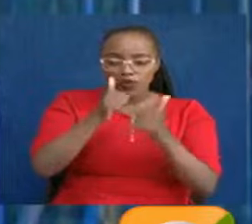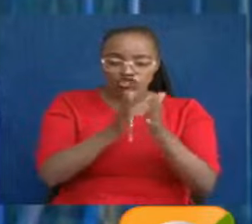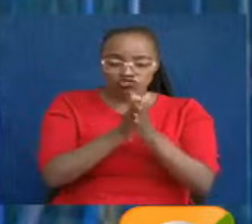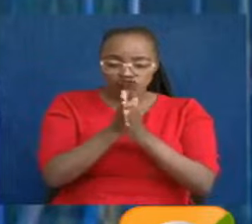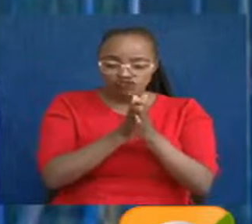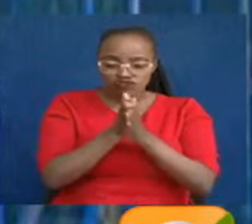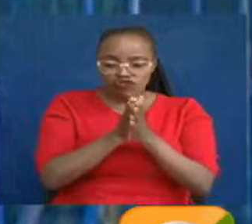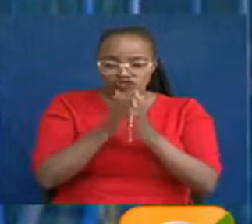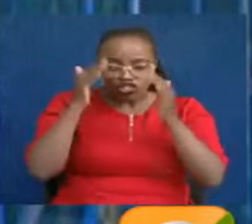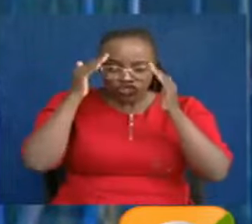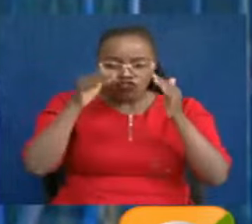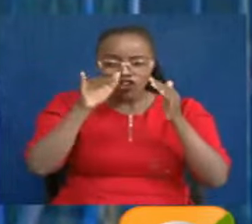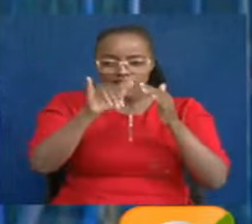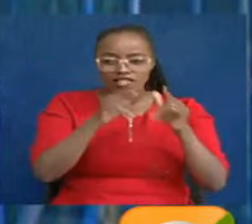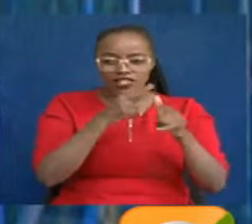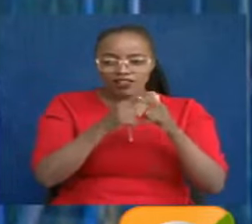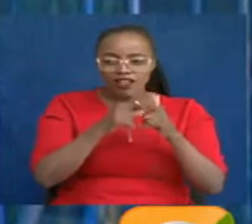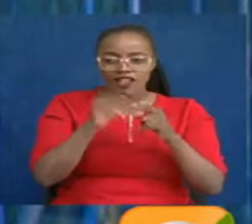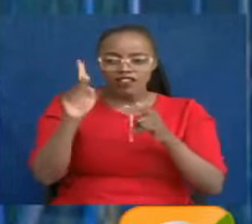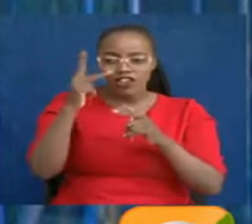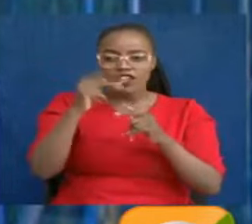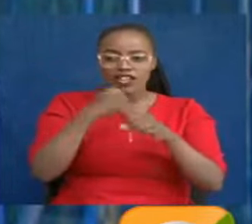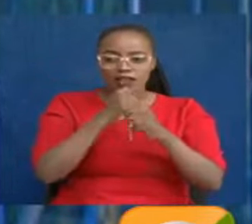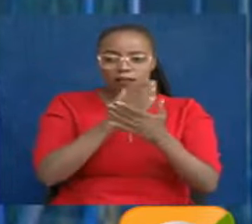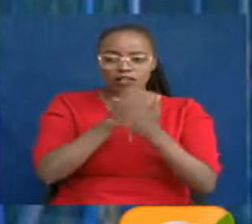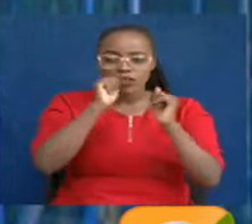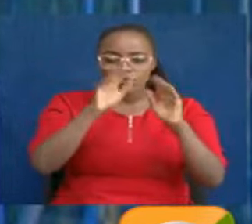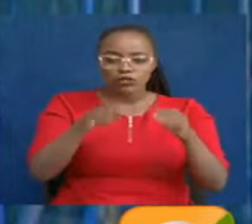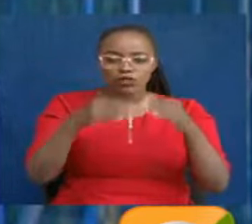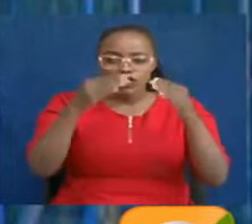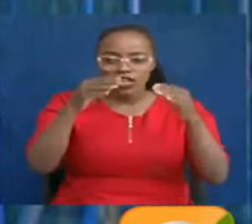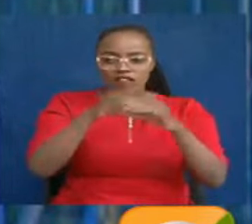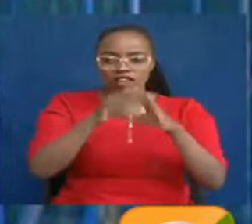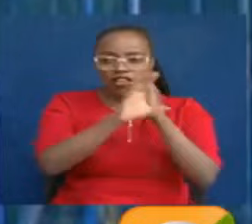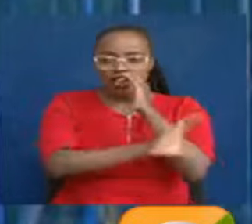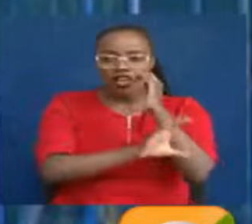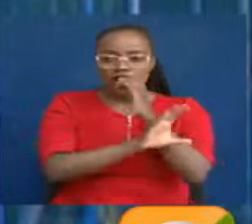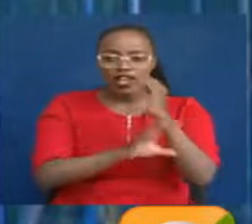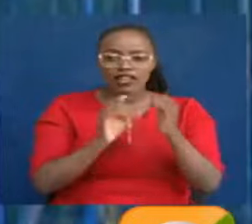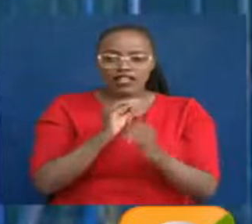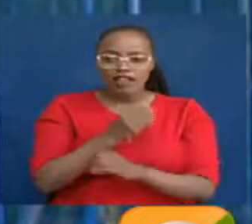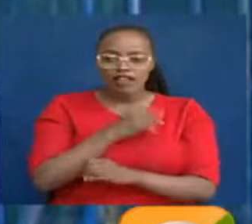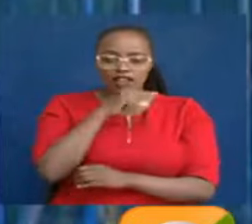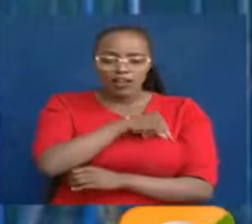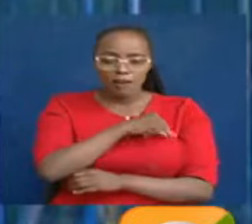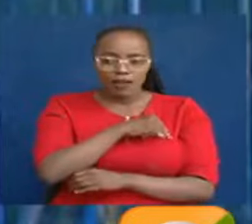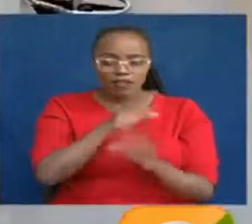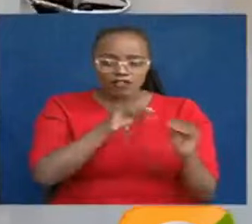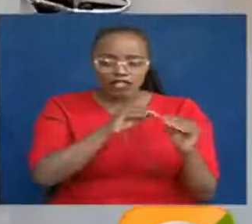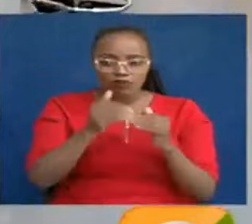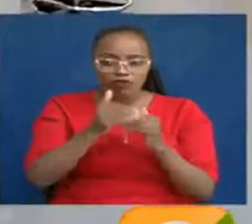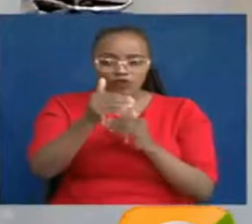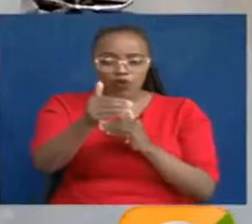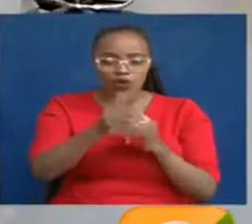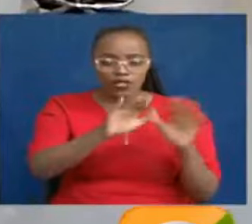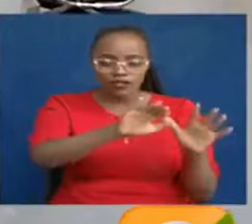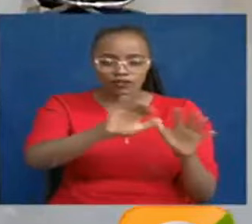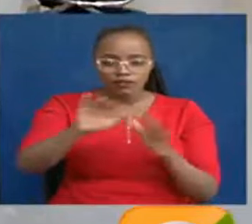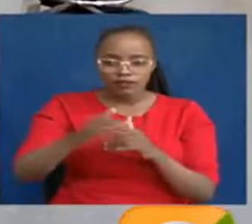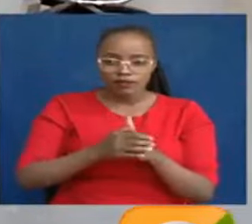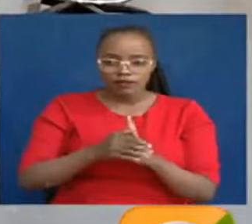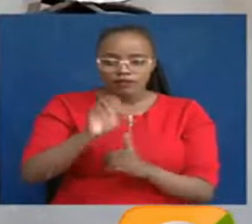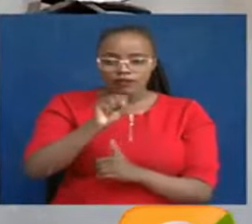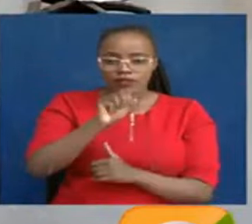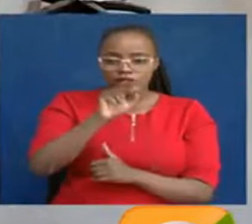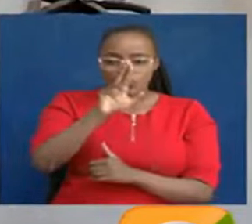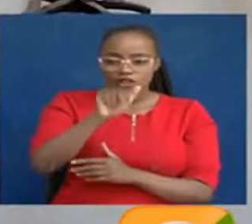to having a more close cooperation with Kenya to make sure that we can deliver the outcomes which also mutual benefit to both parties. Absolutely, thank you. Surya, you have the